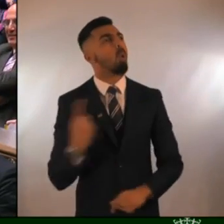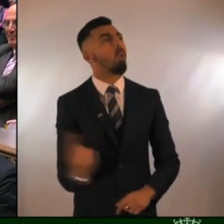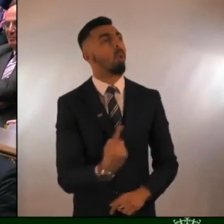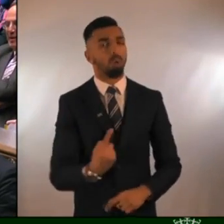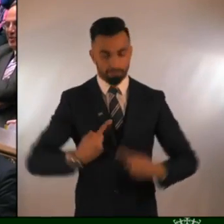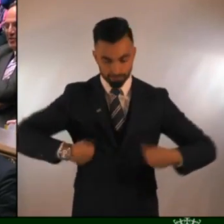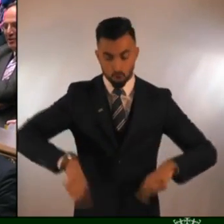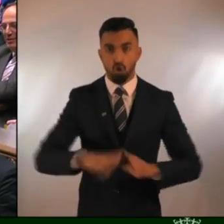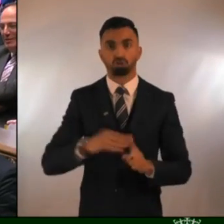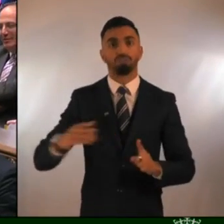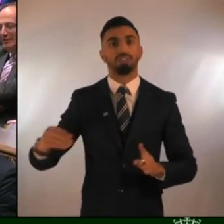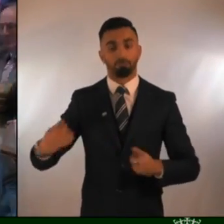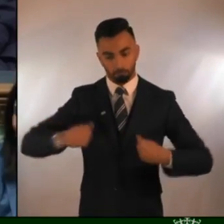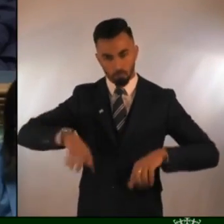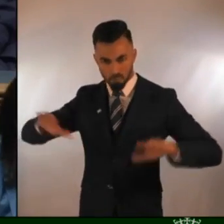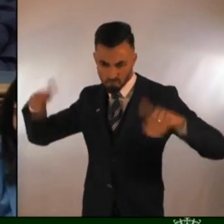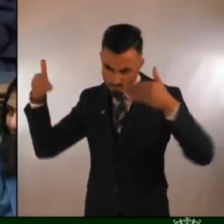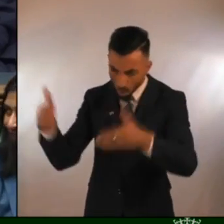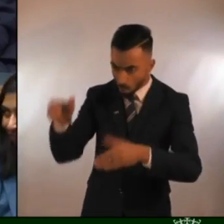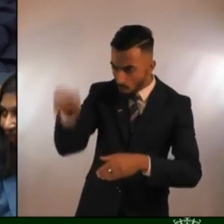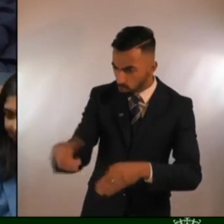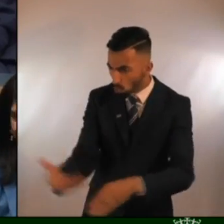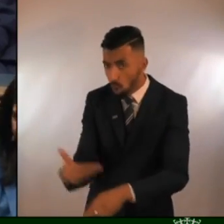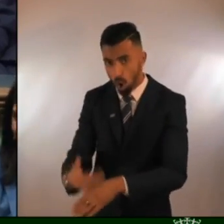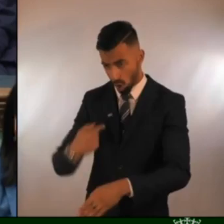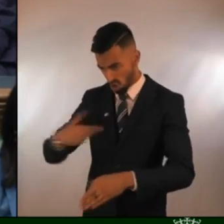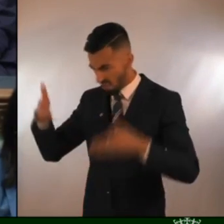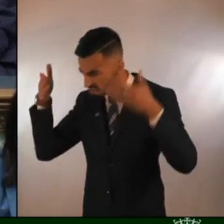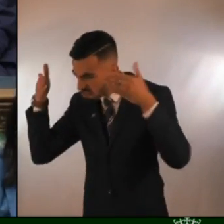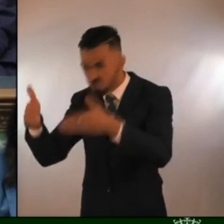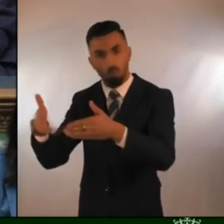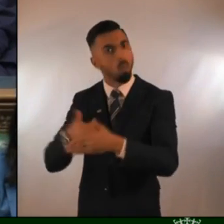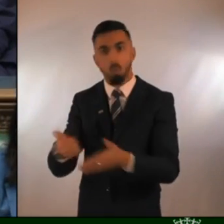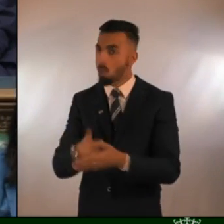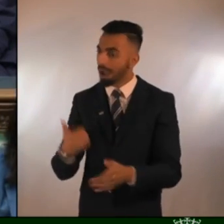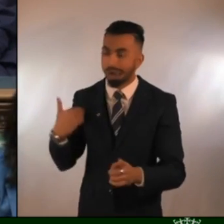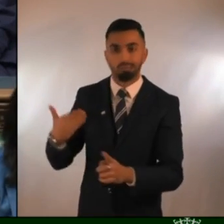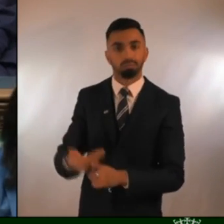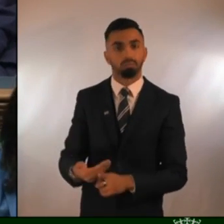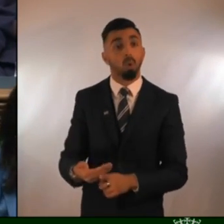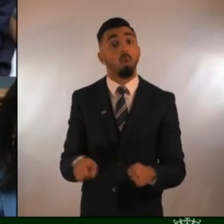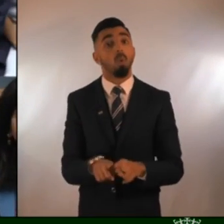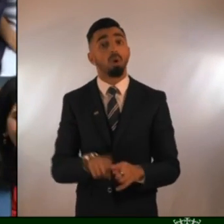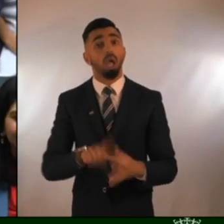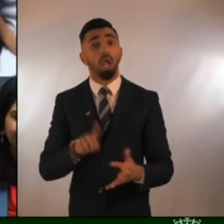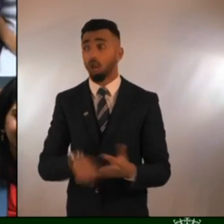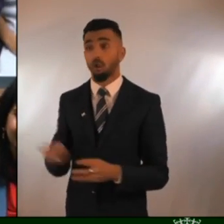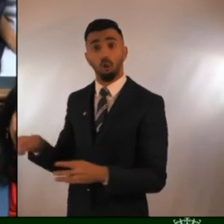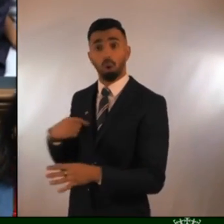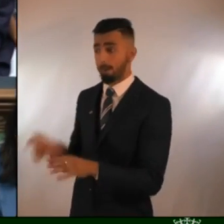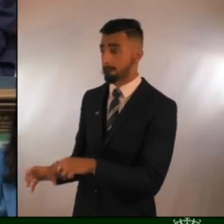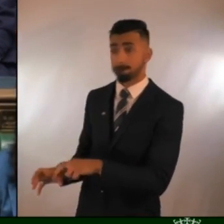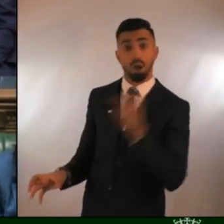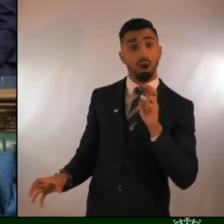Yeah. I can also confirm, now that we've left the EU, that I will abolish the tampon tax. Yeah. From